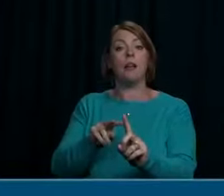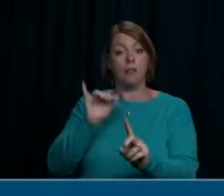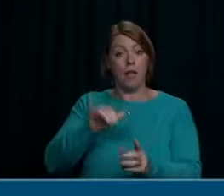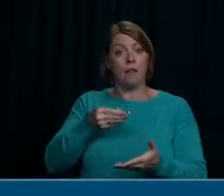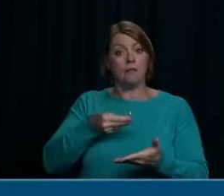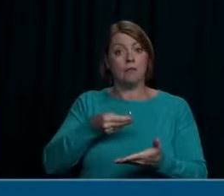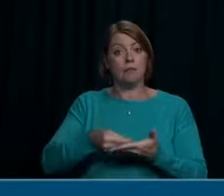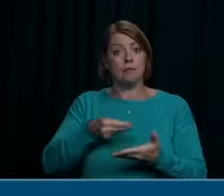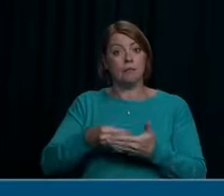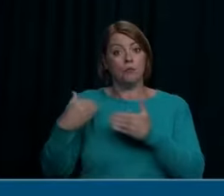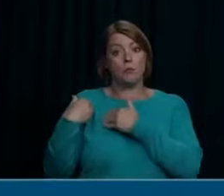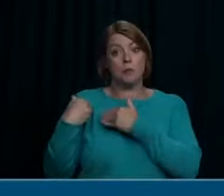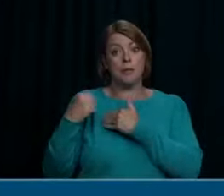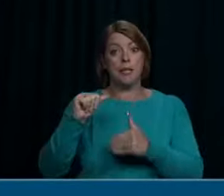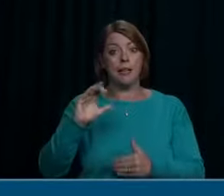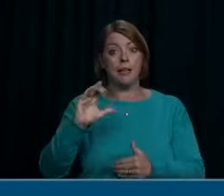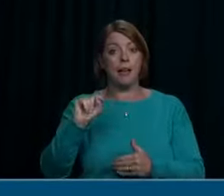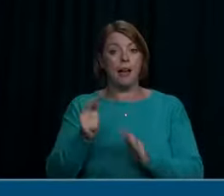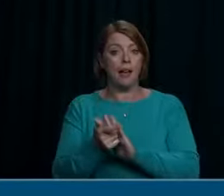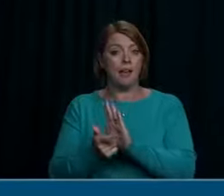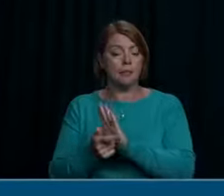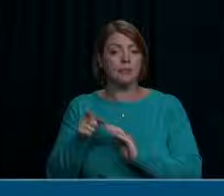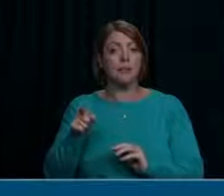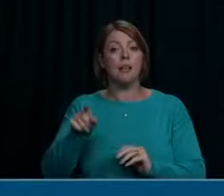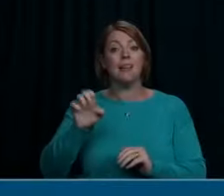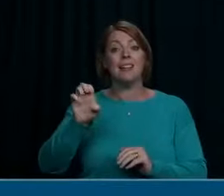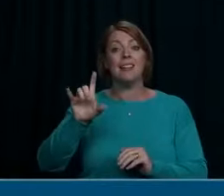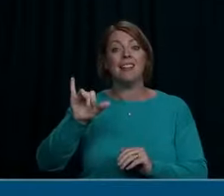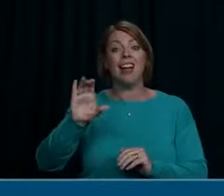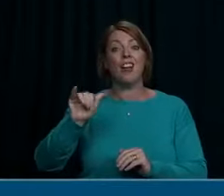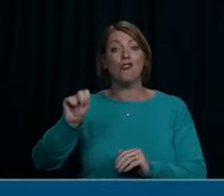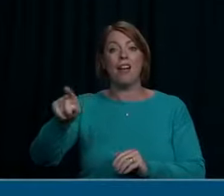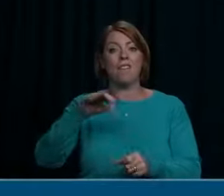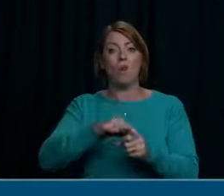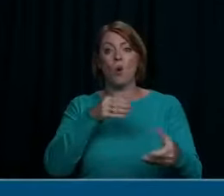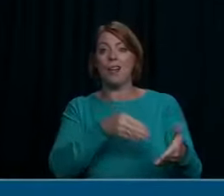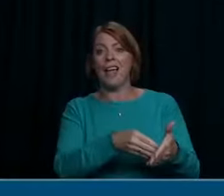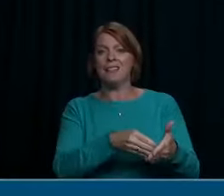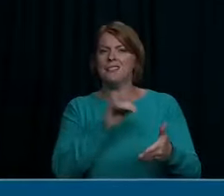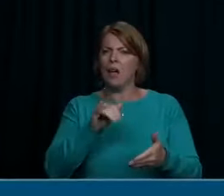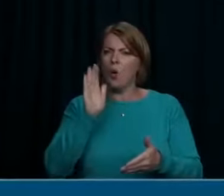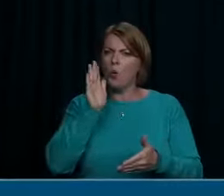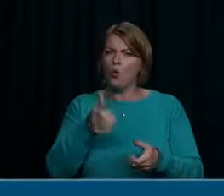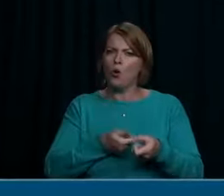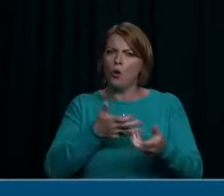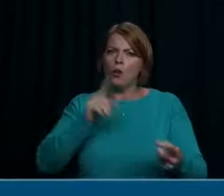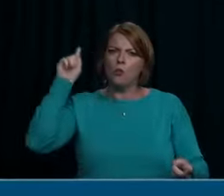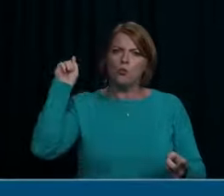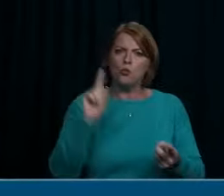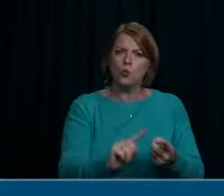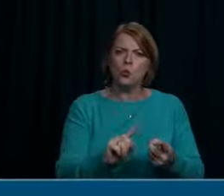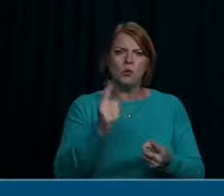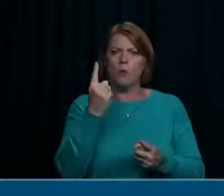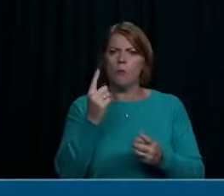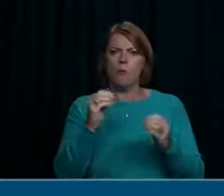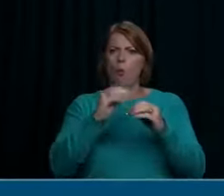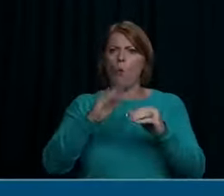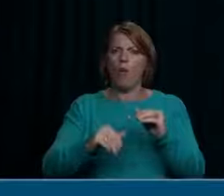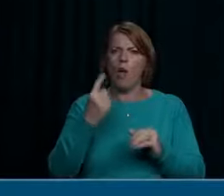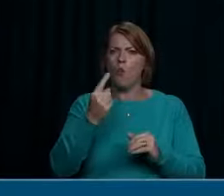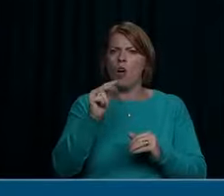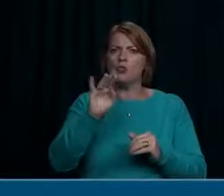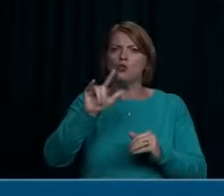Fiscal Responsibility Act that Eli Crane voted against would have reduced by over $1 trillion across the